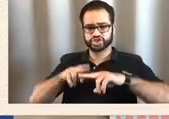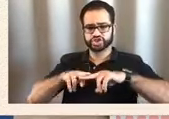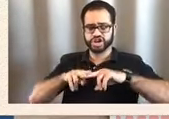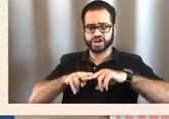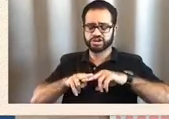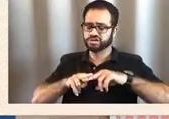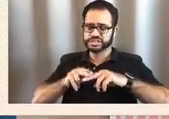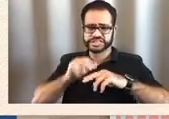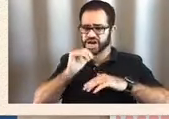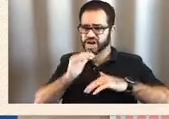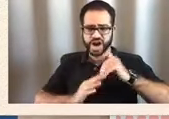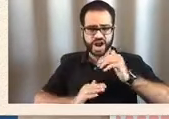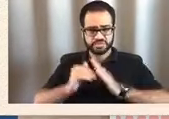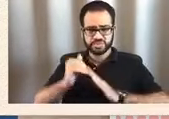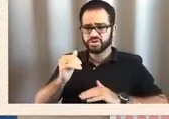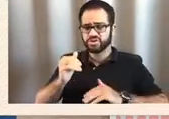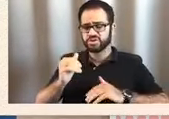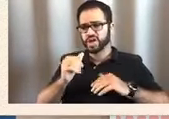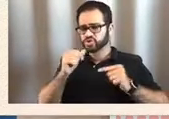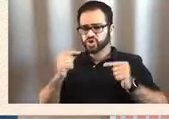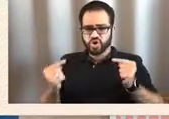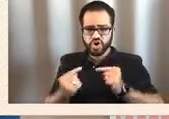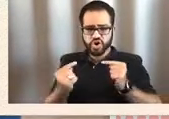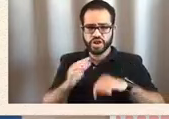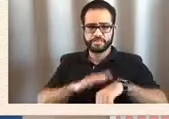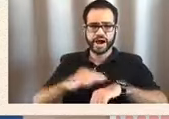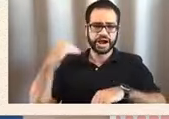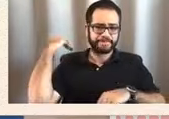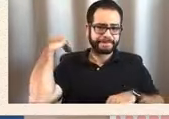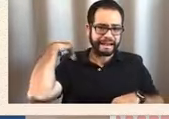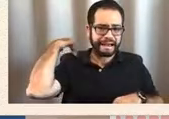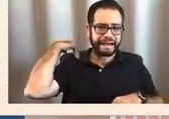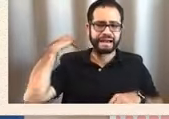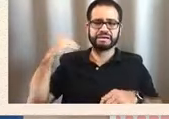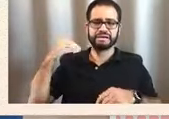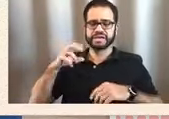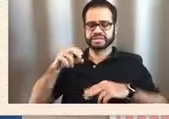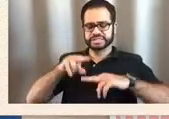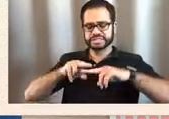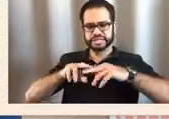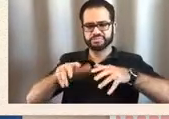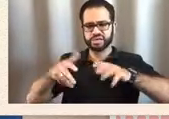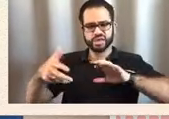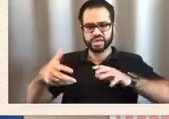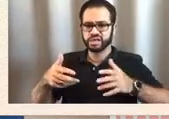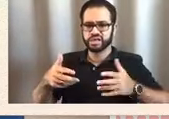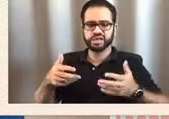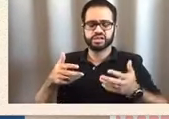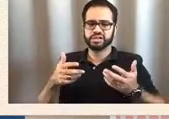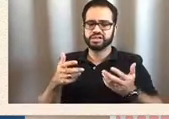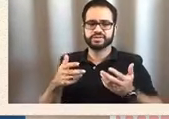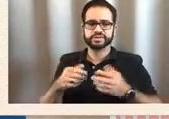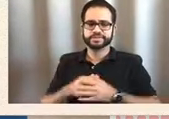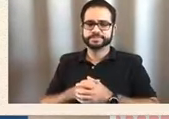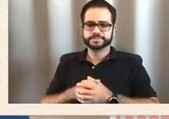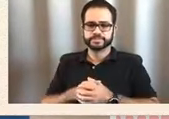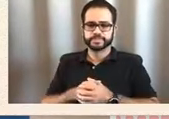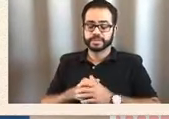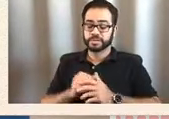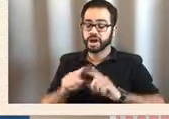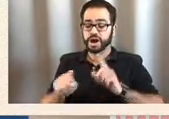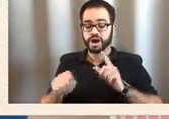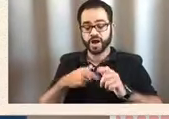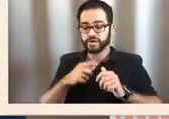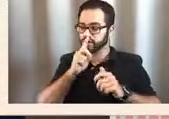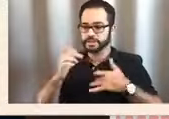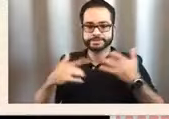It was hurting my back, and the seat was messed up. But I was very thrilled to